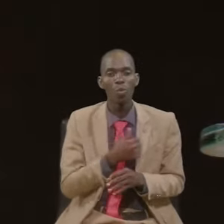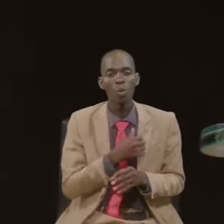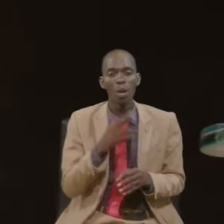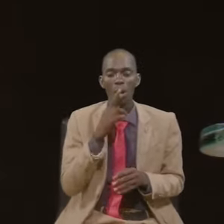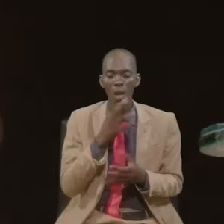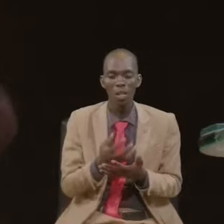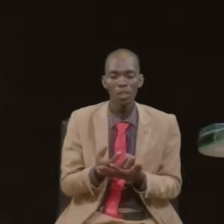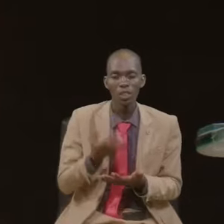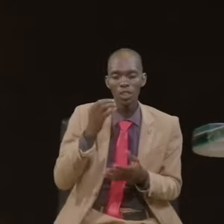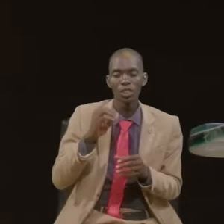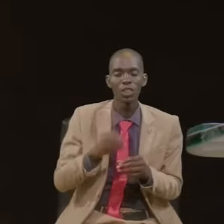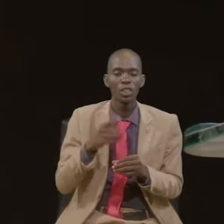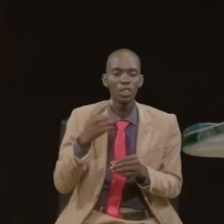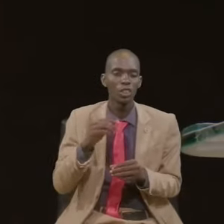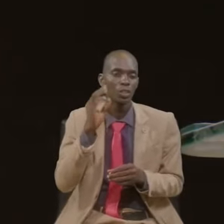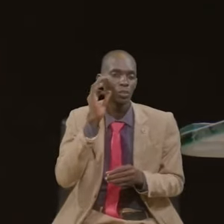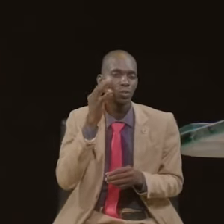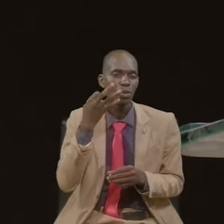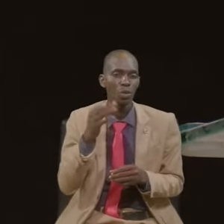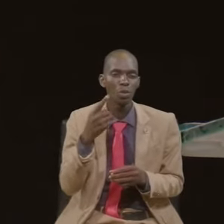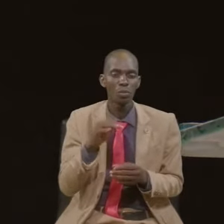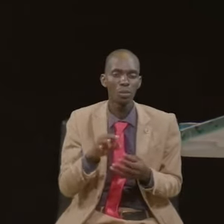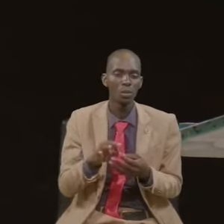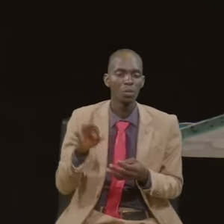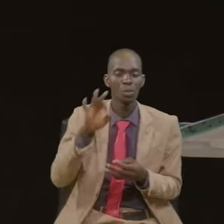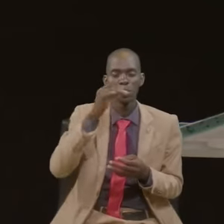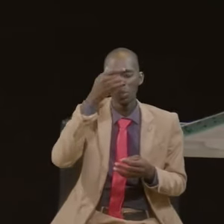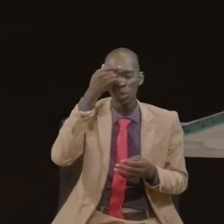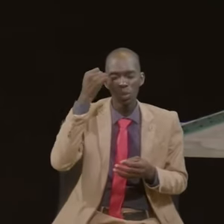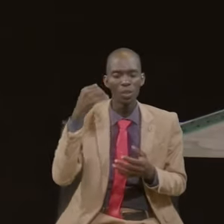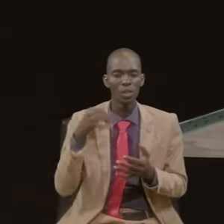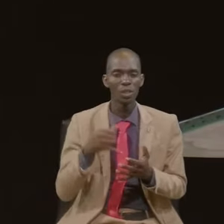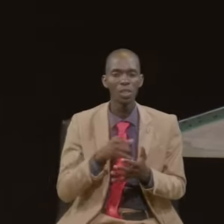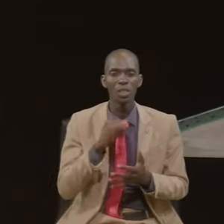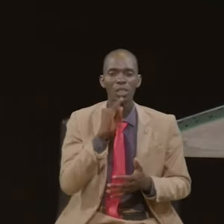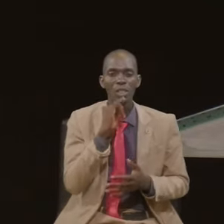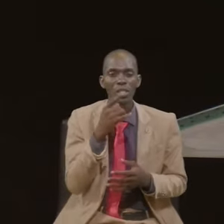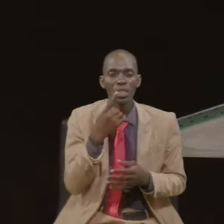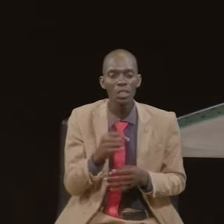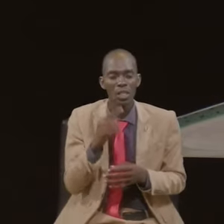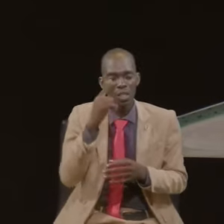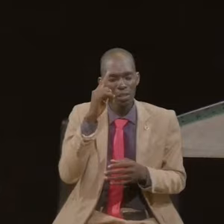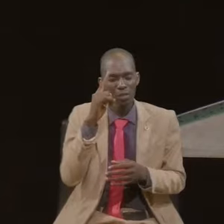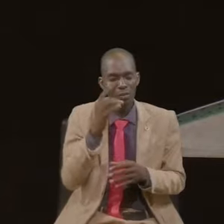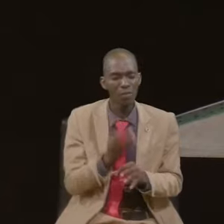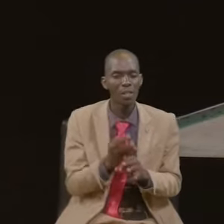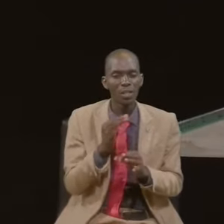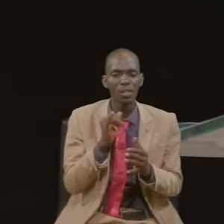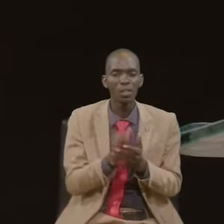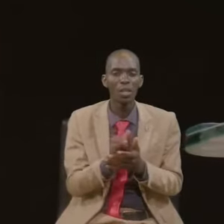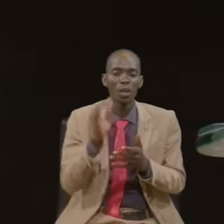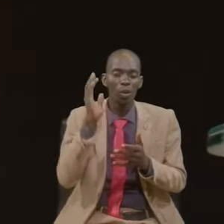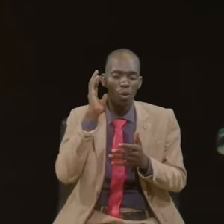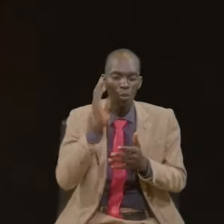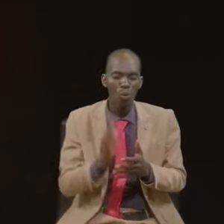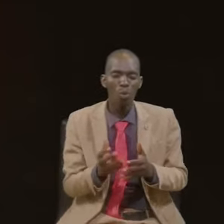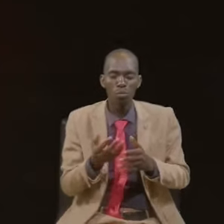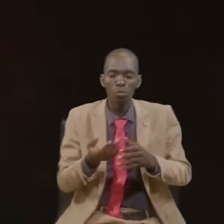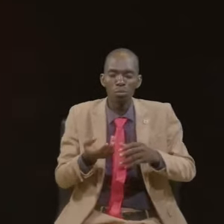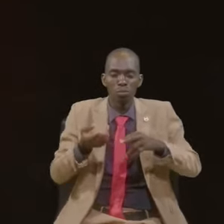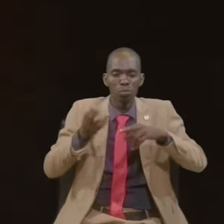Spirit, because it is the faith we pray, and then the faith we're rich in will then